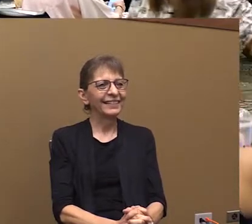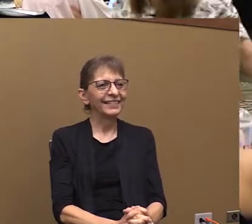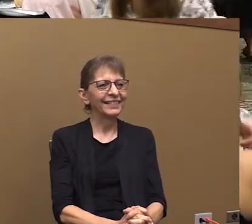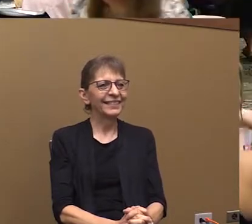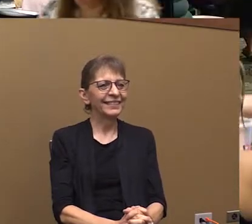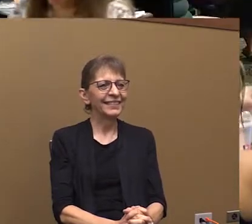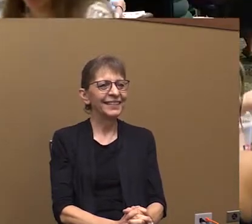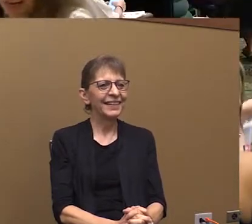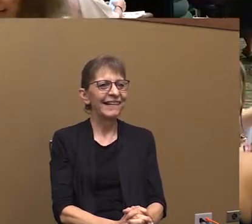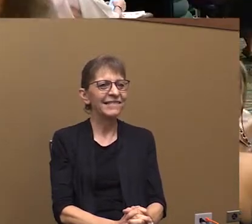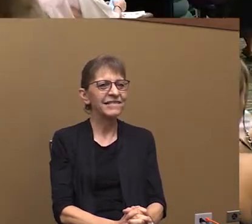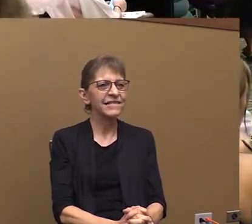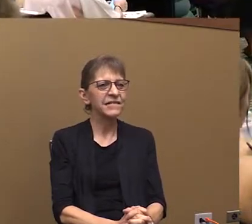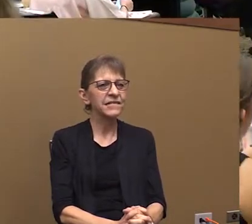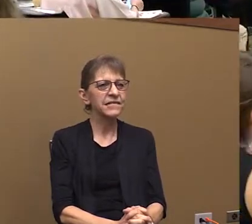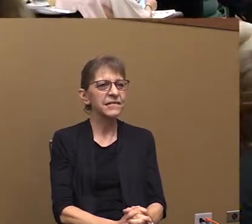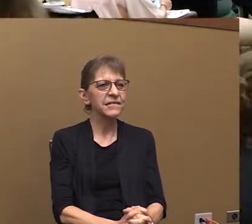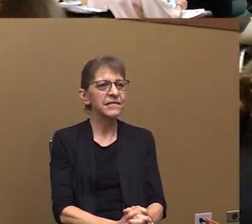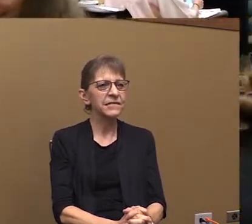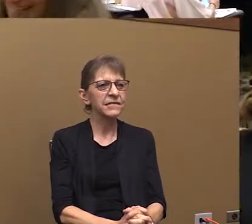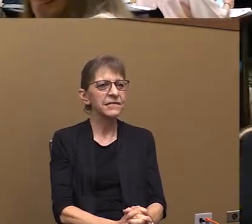There we go.